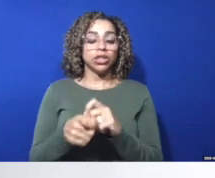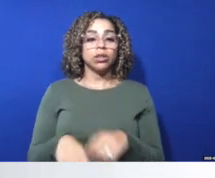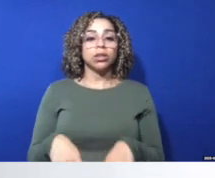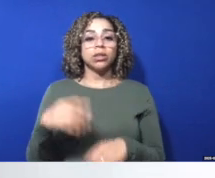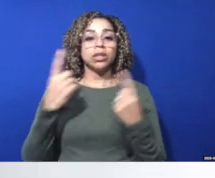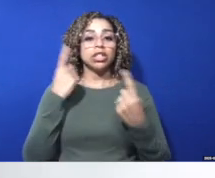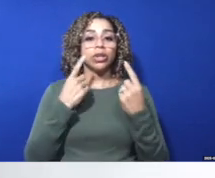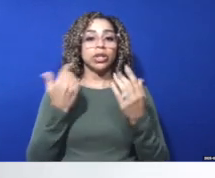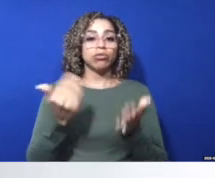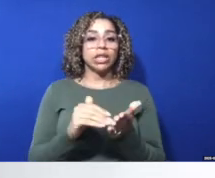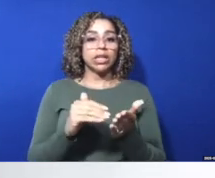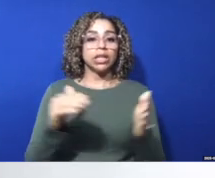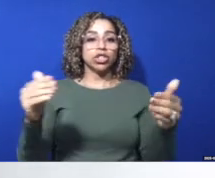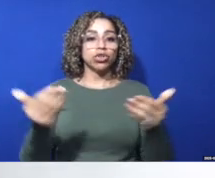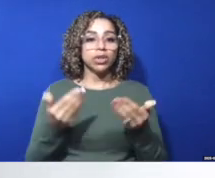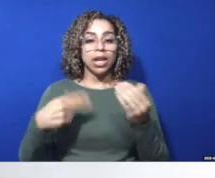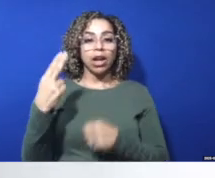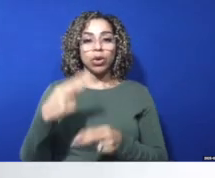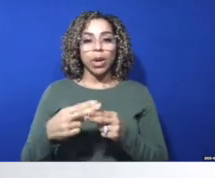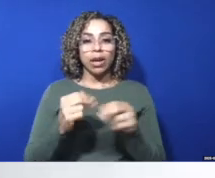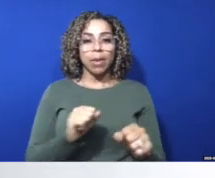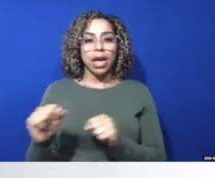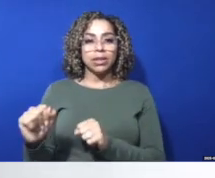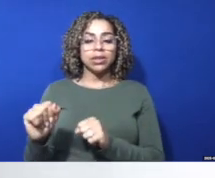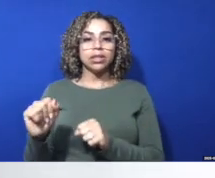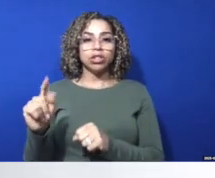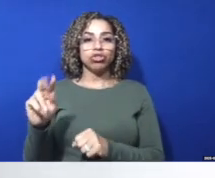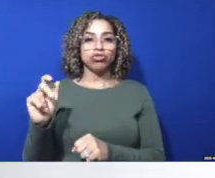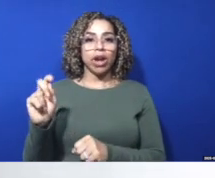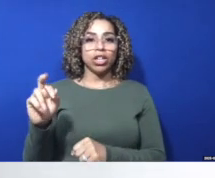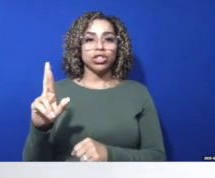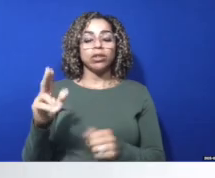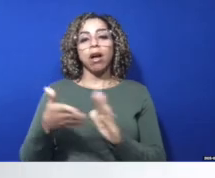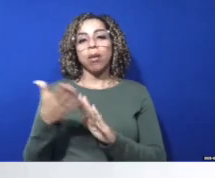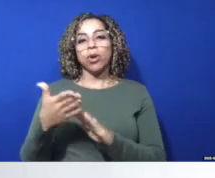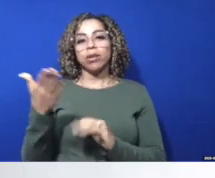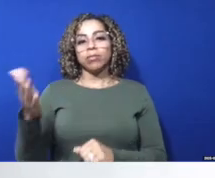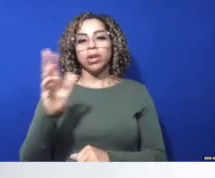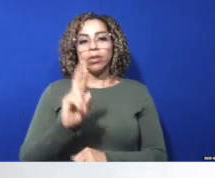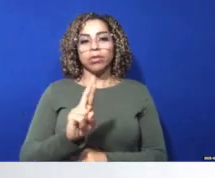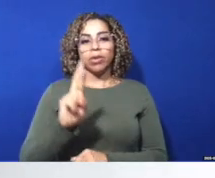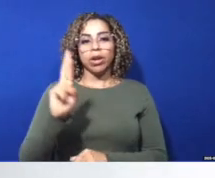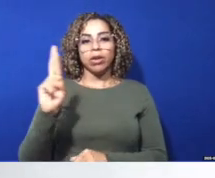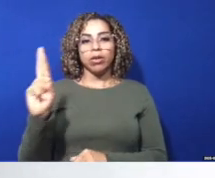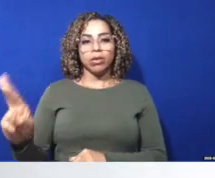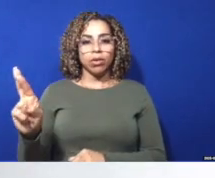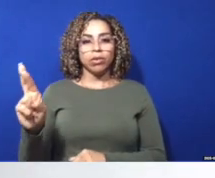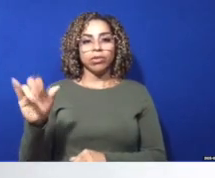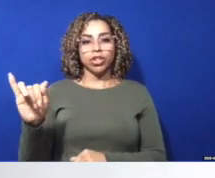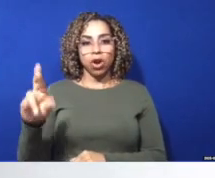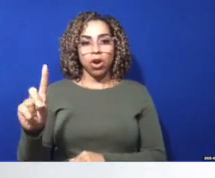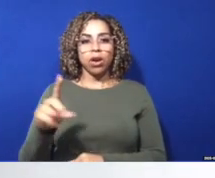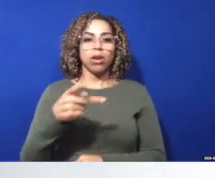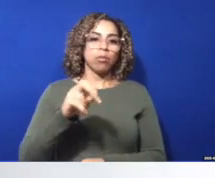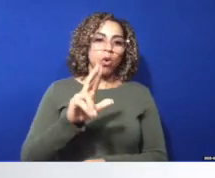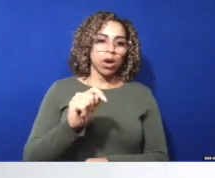weight capacity terminal tractors, which operate at ports and rail yards, specifically those over 81,000 pounds gross vehicle